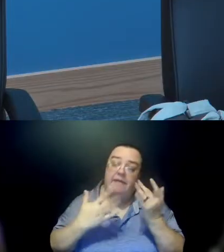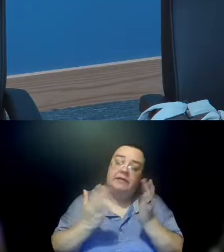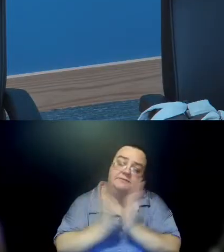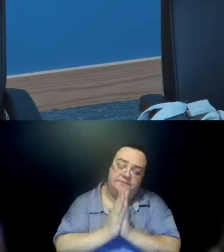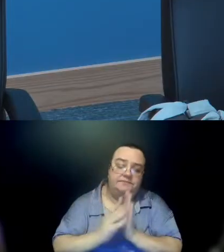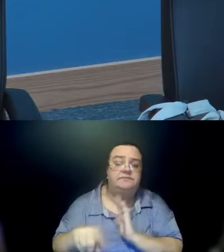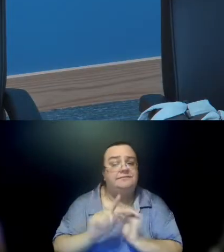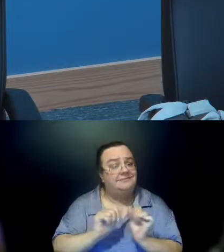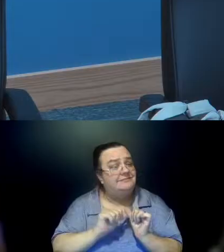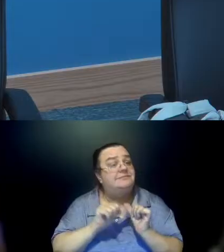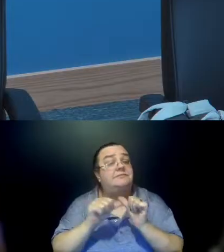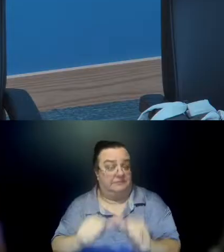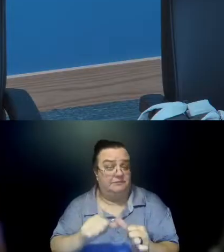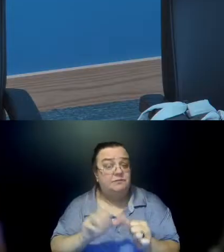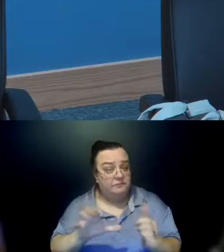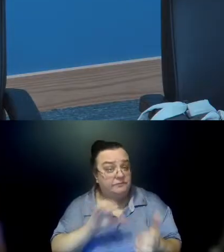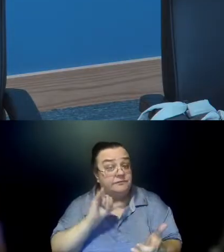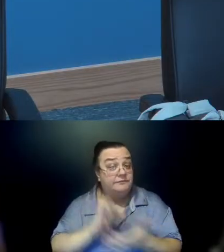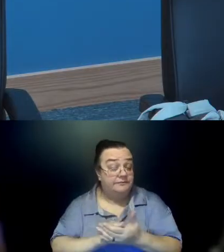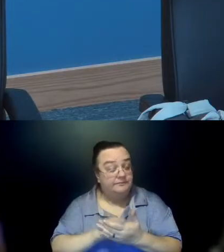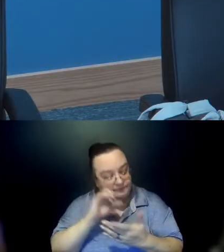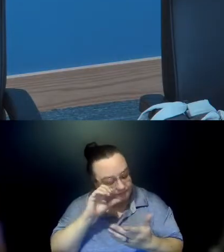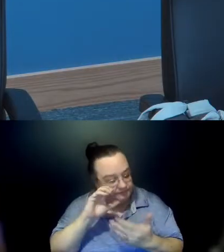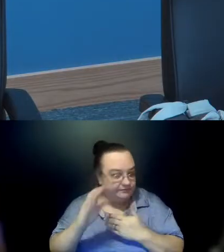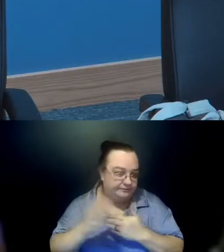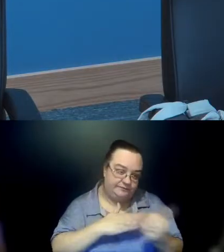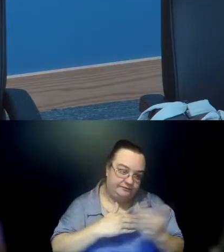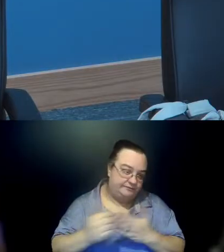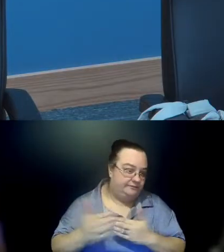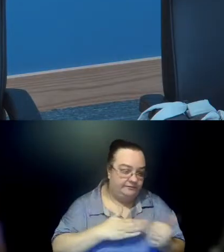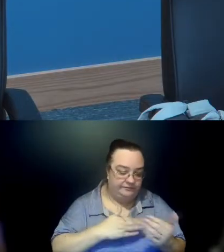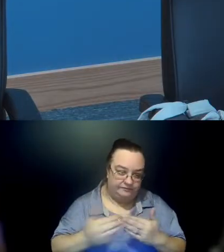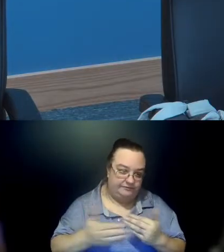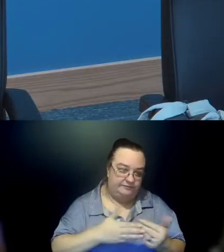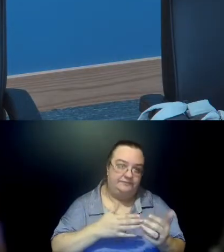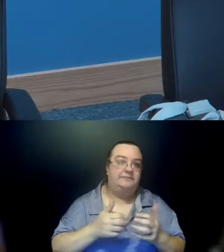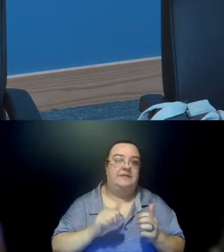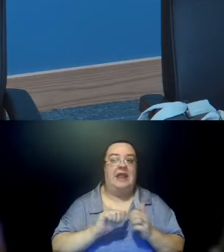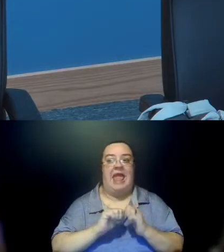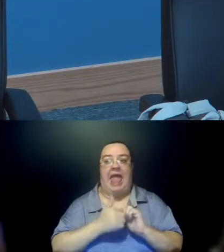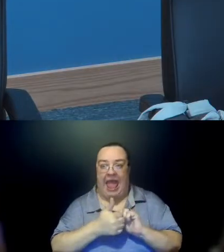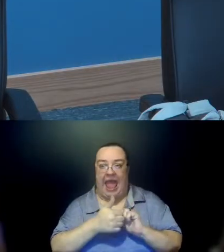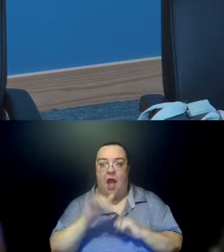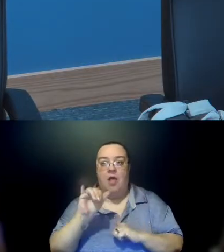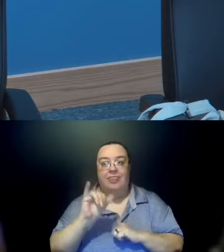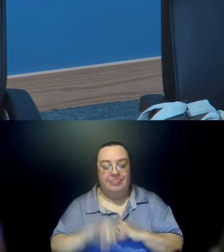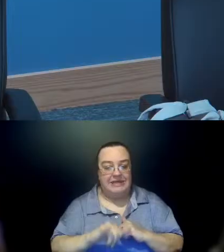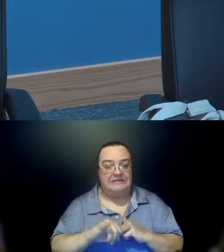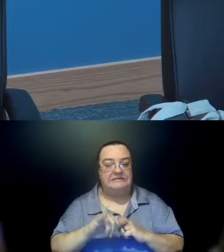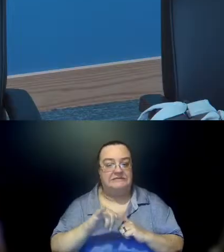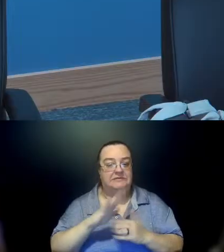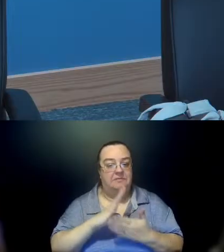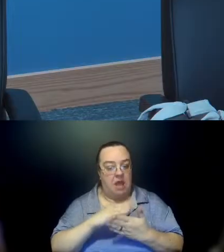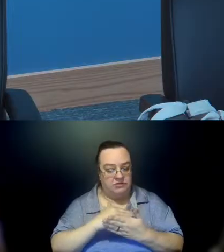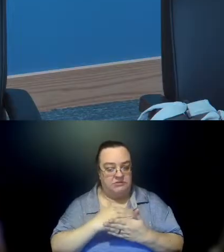continue to, no matter how this particular budget turns out tonight. I think,